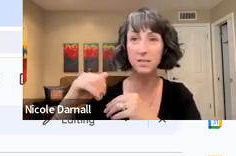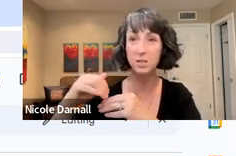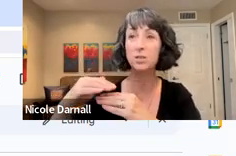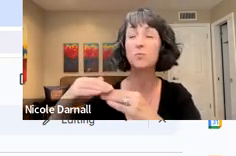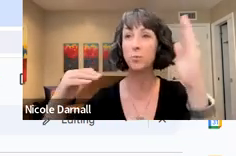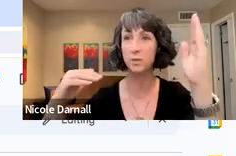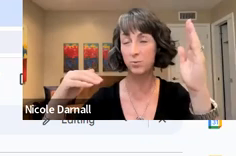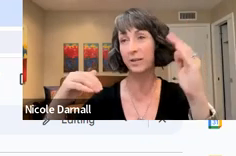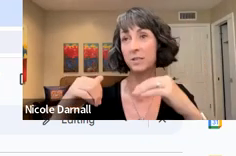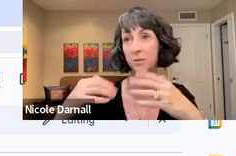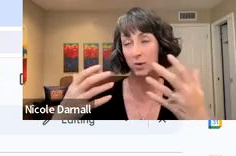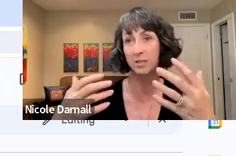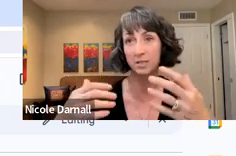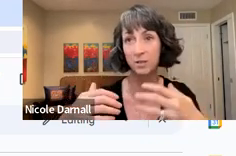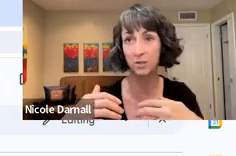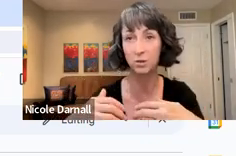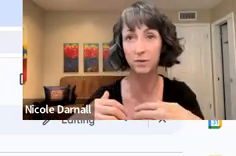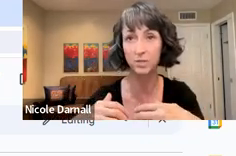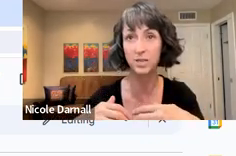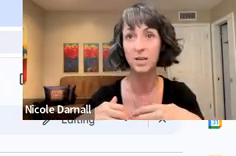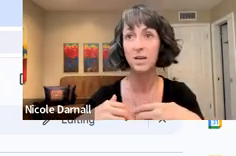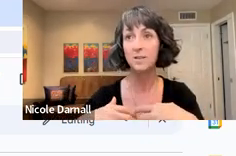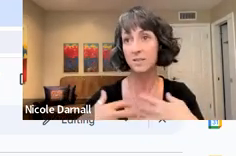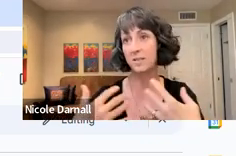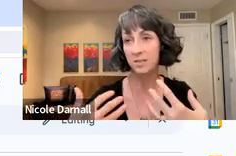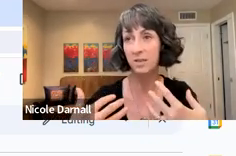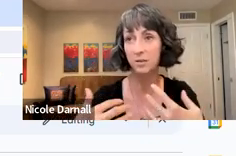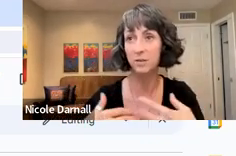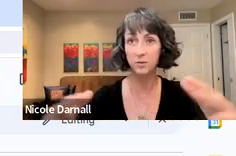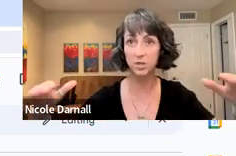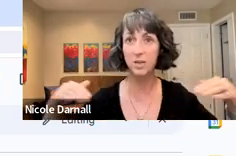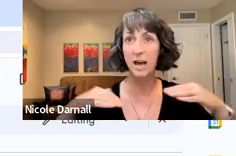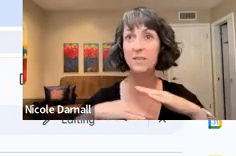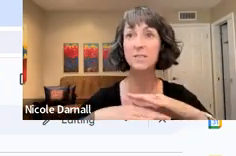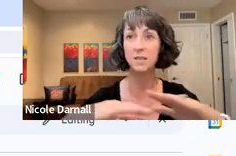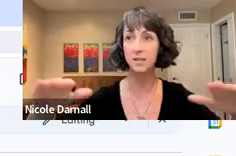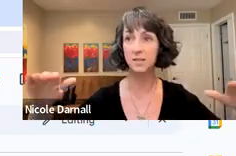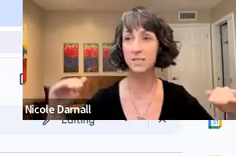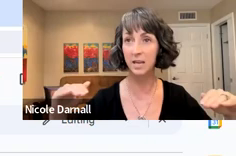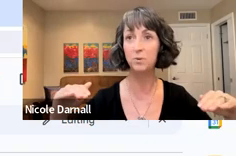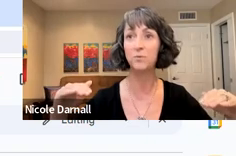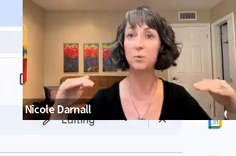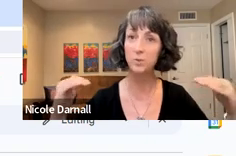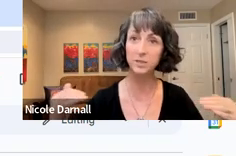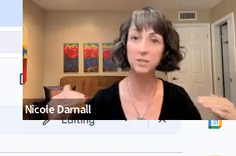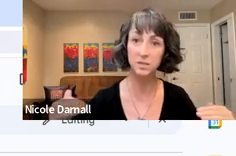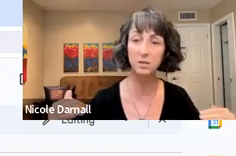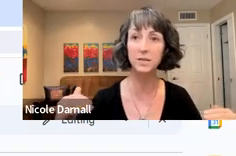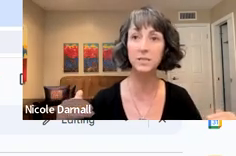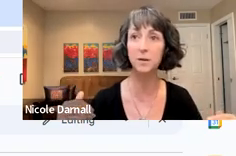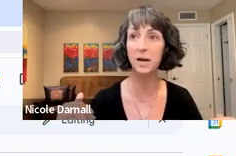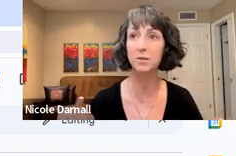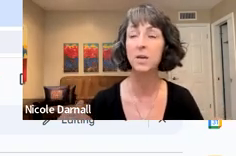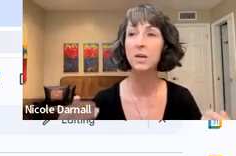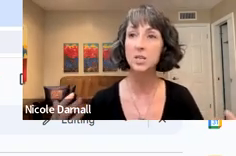opinion is it should report directly to the president of the university. This is an individual that should have a seat at the table if we're really